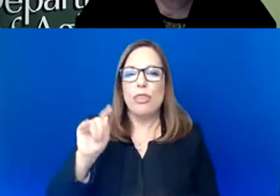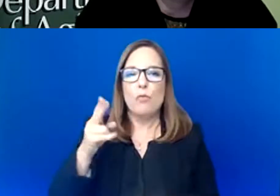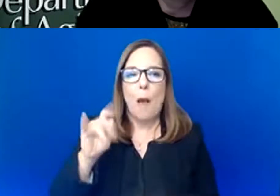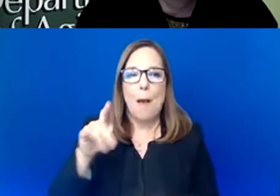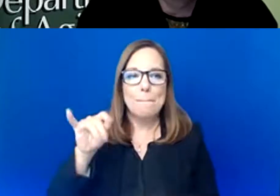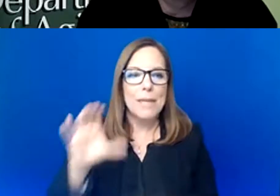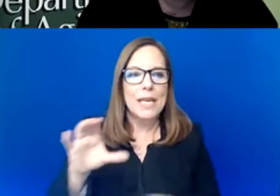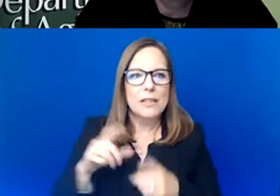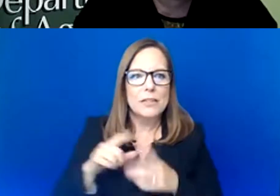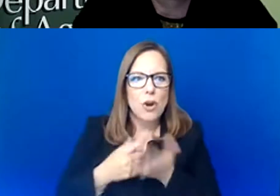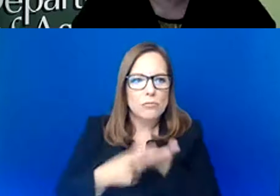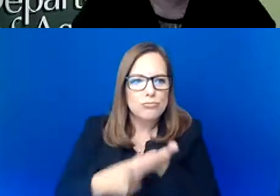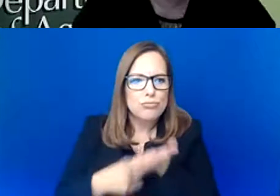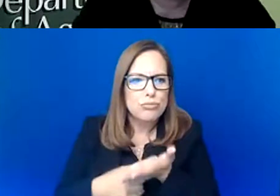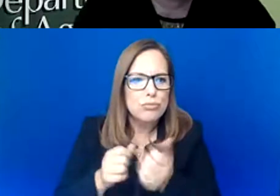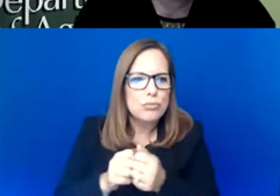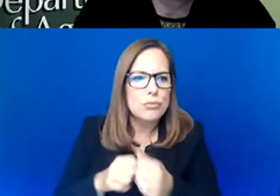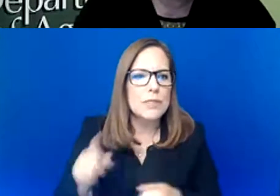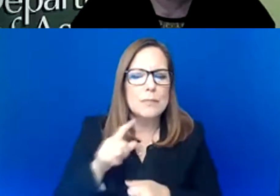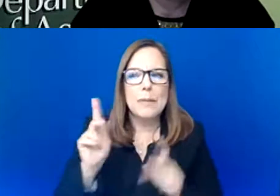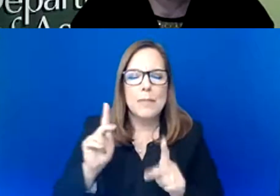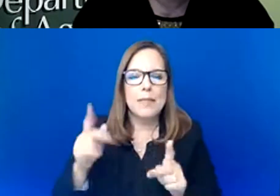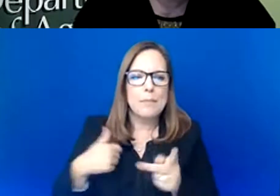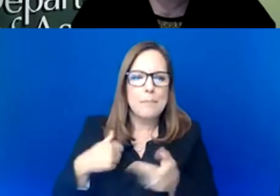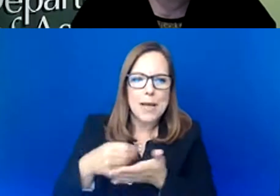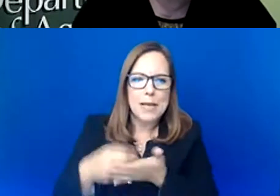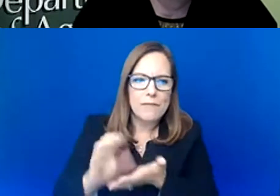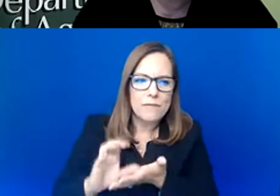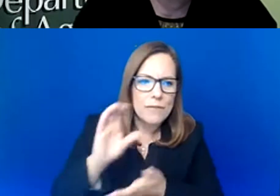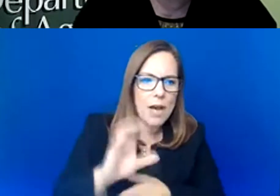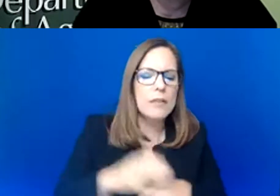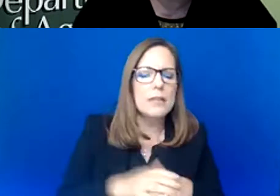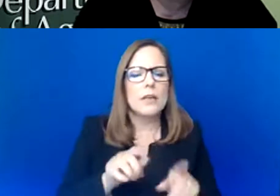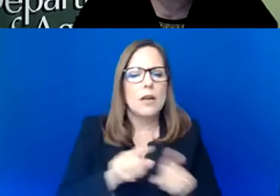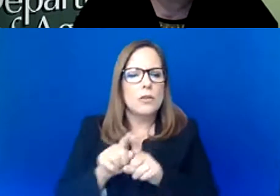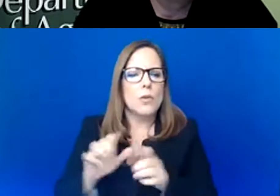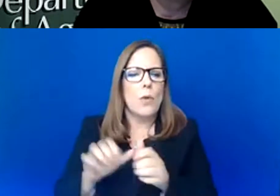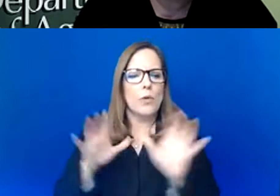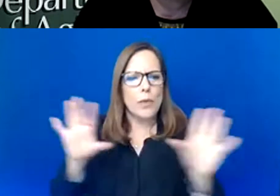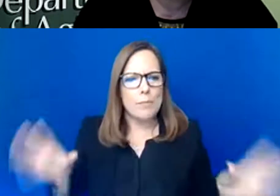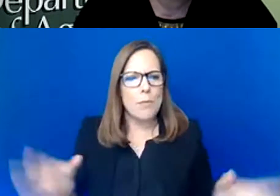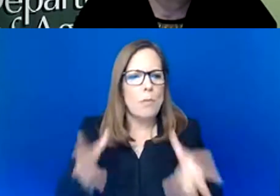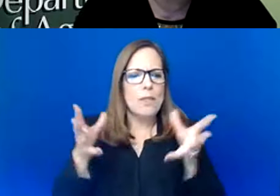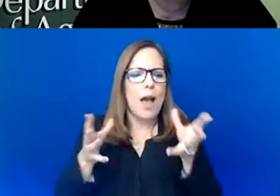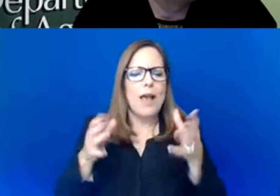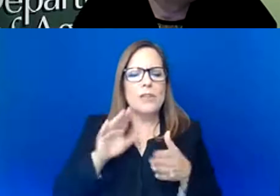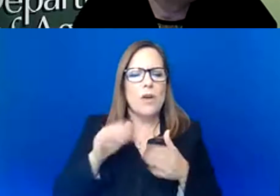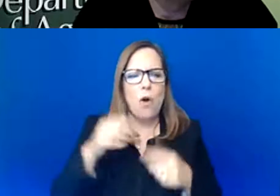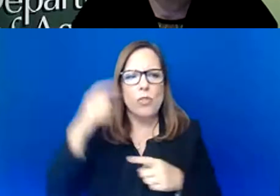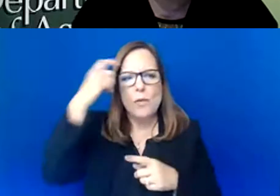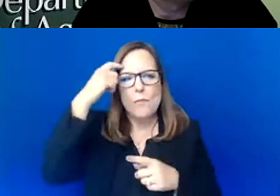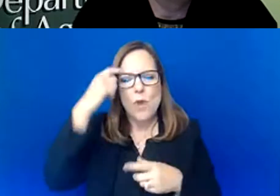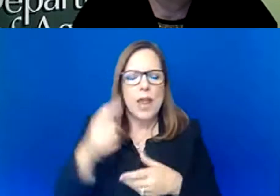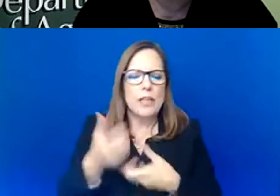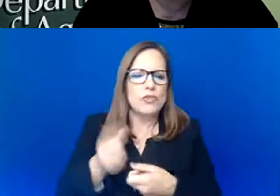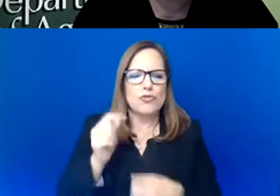funders. We're also looking at advocates and how do we mobilize the incredible brain trust of our advocates in the community